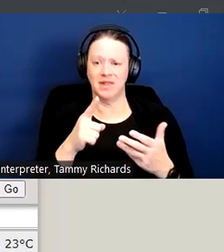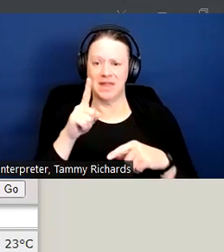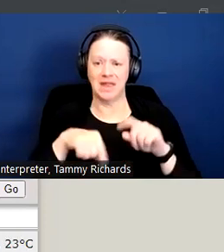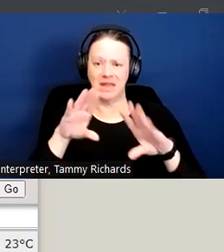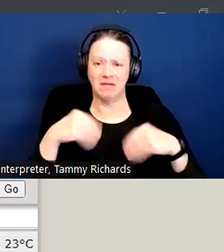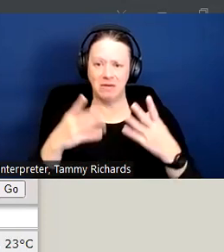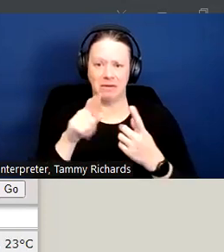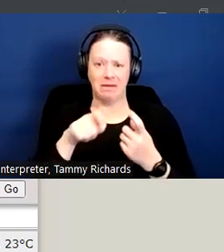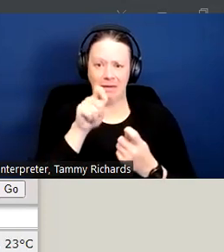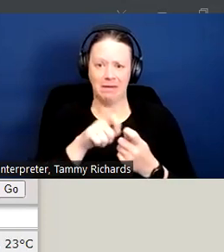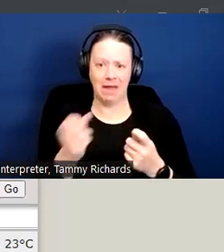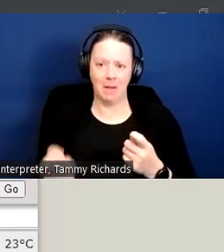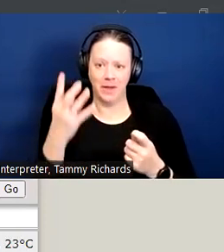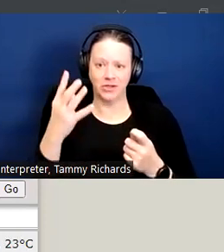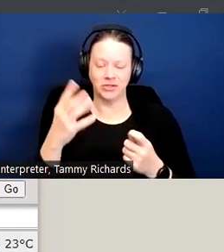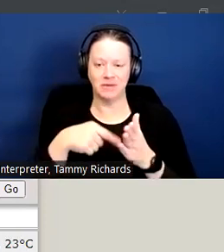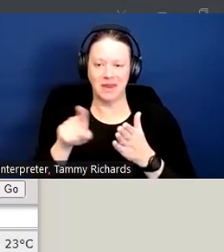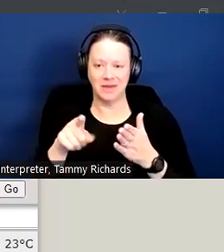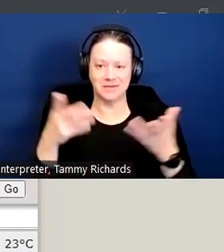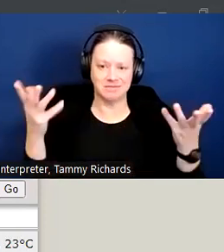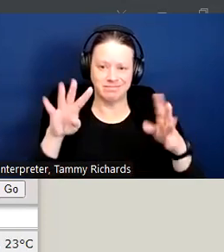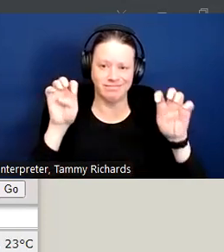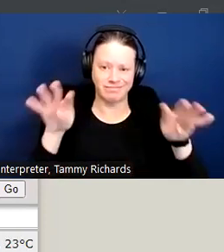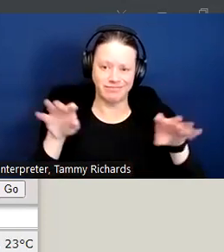idea of how much that pays, but